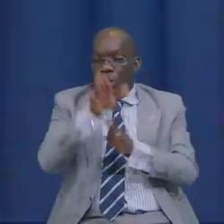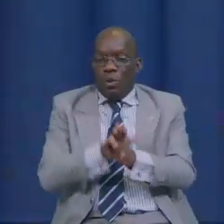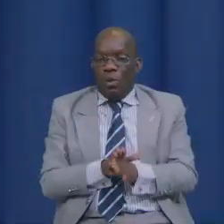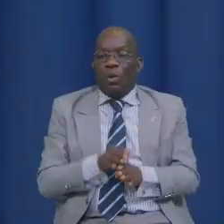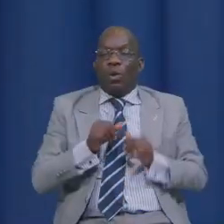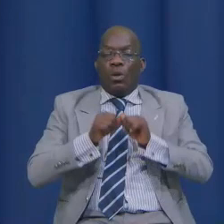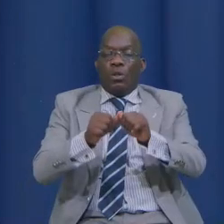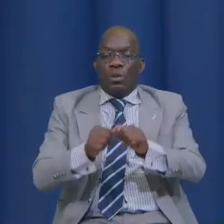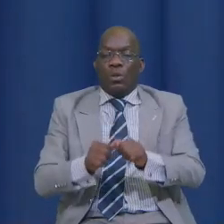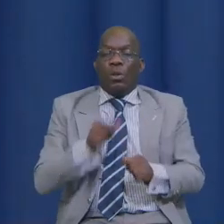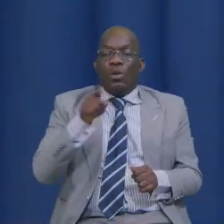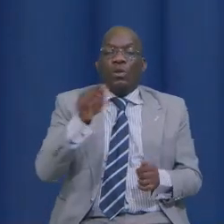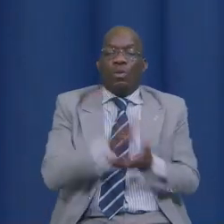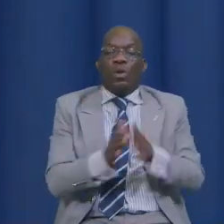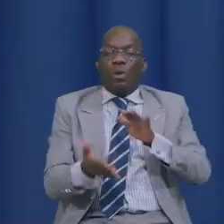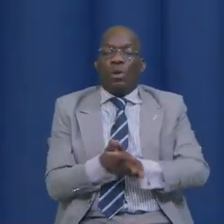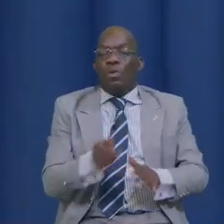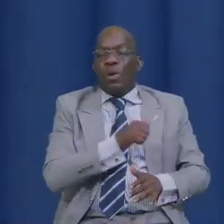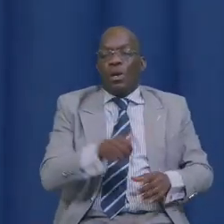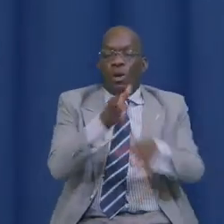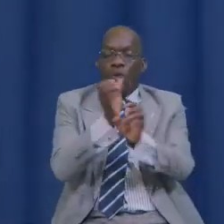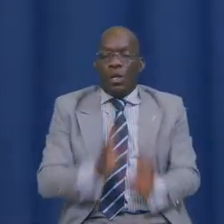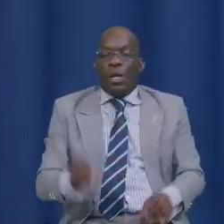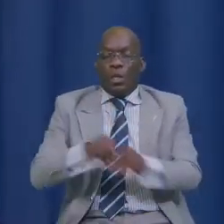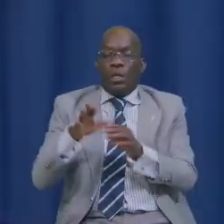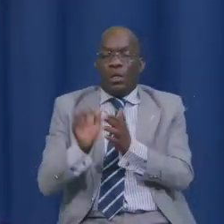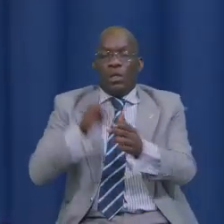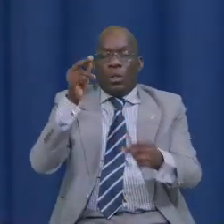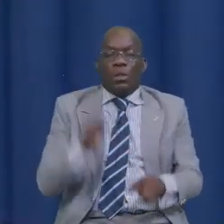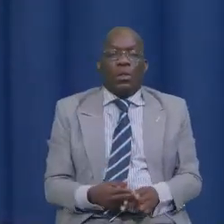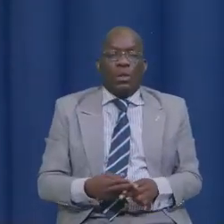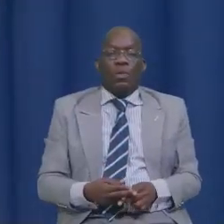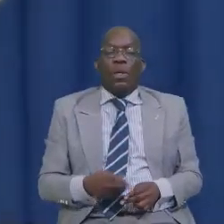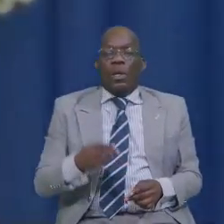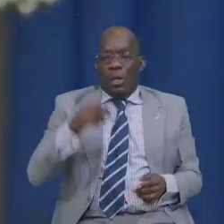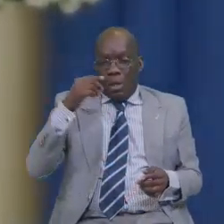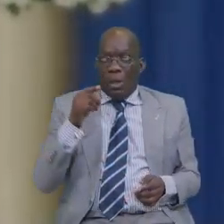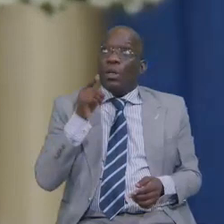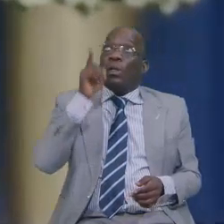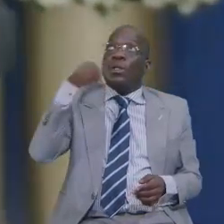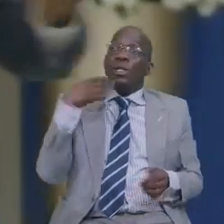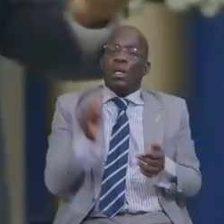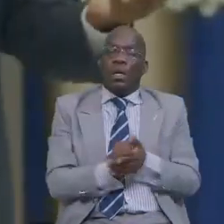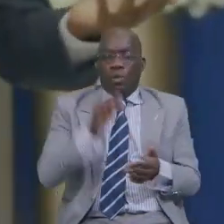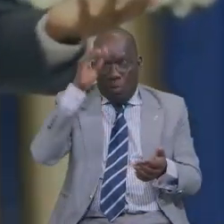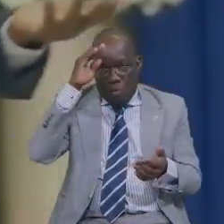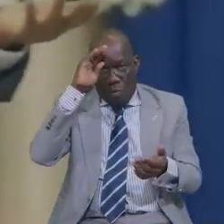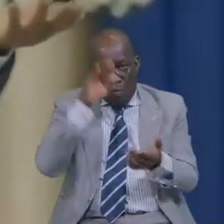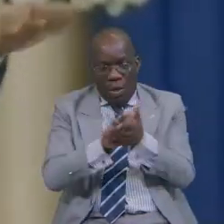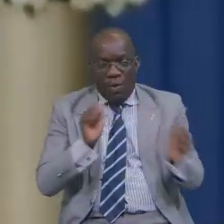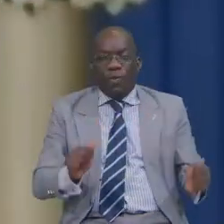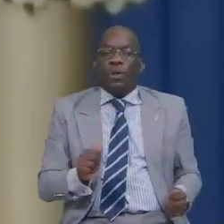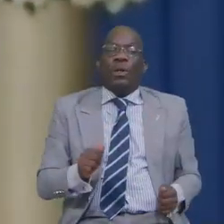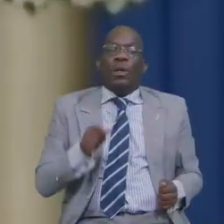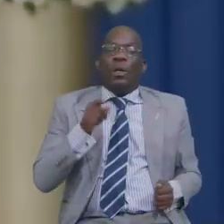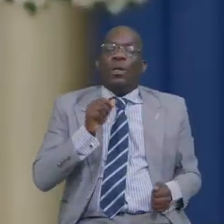You will become a champion in the kingdom. It says, believest thou not that I'm in the Father,